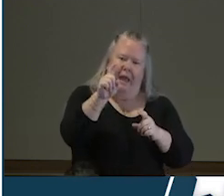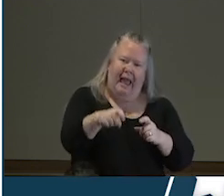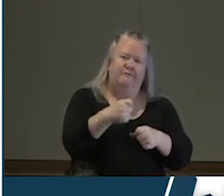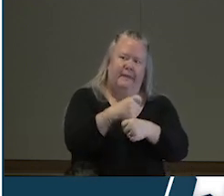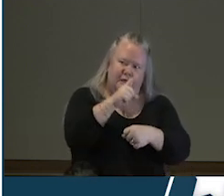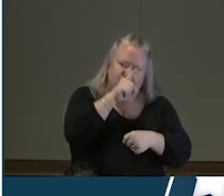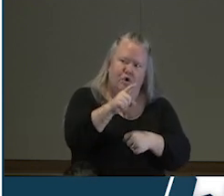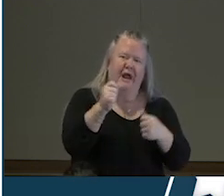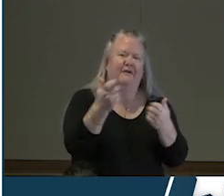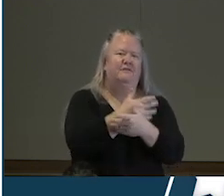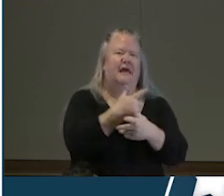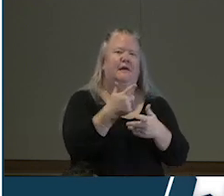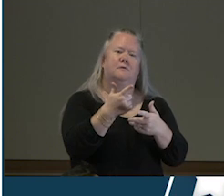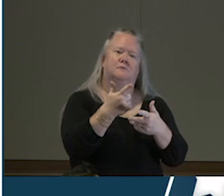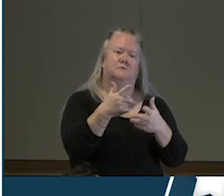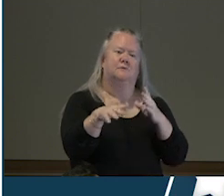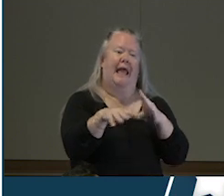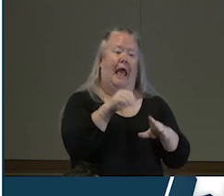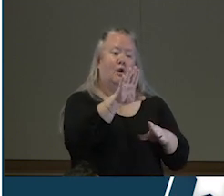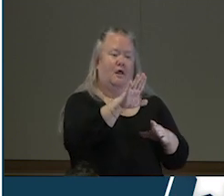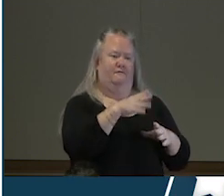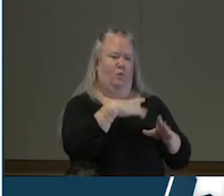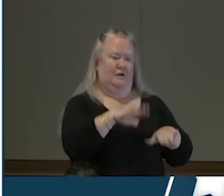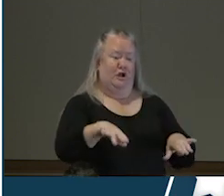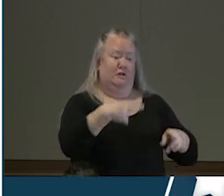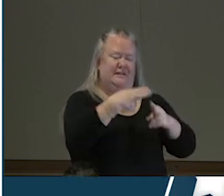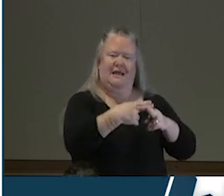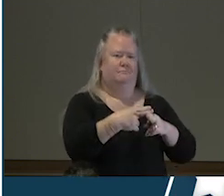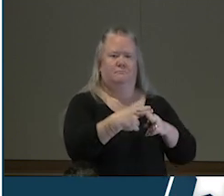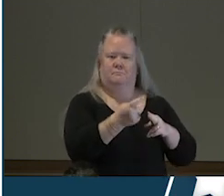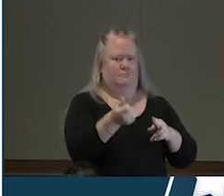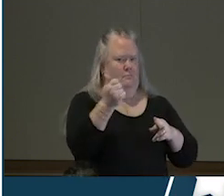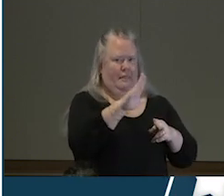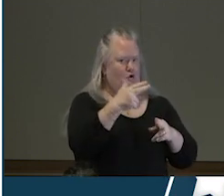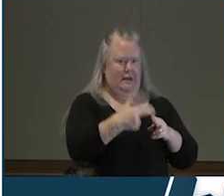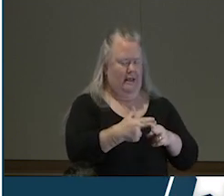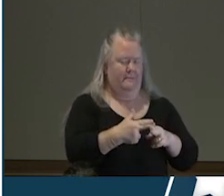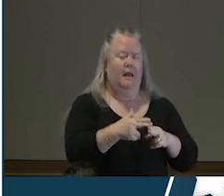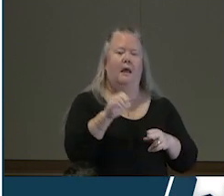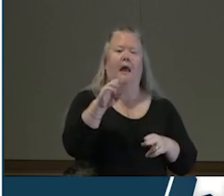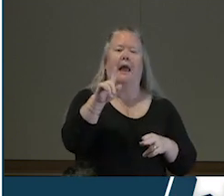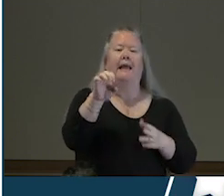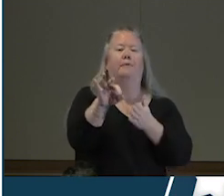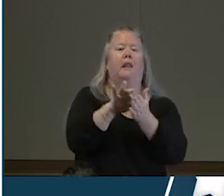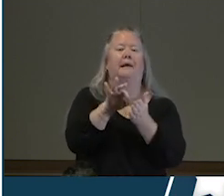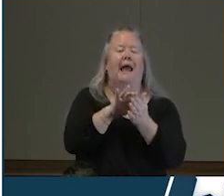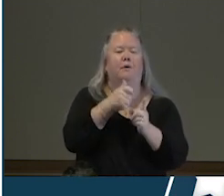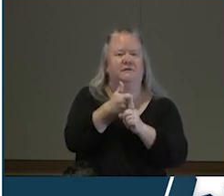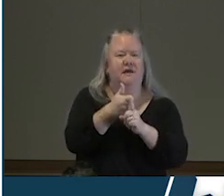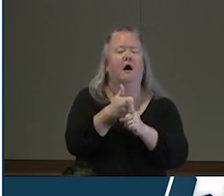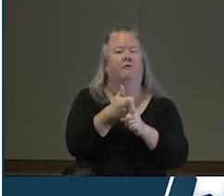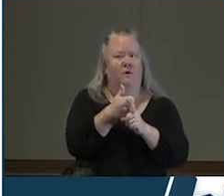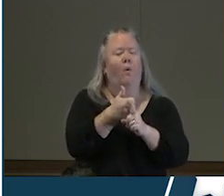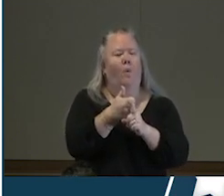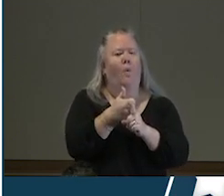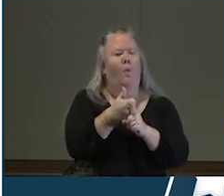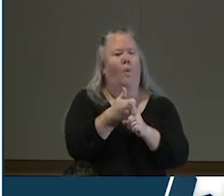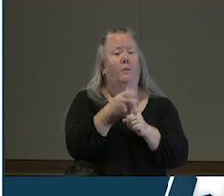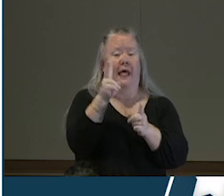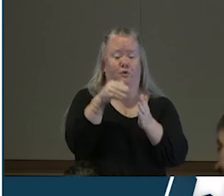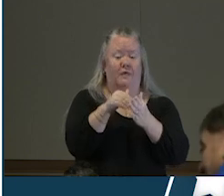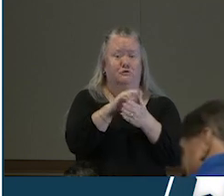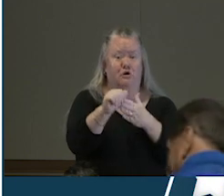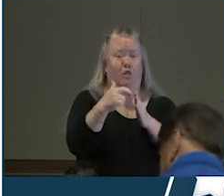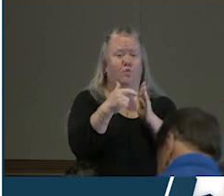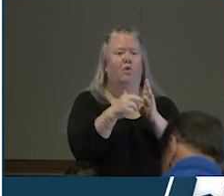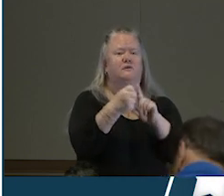sure that things remain out of your child's name, right? And a ABLE account is something that expands that $2,000